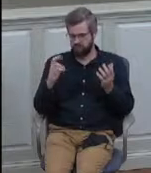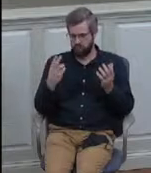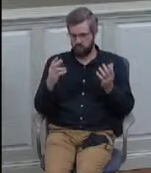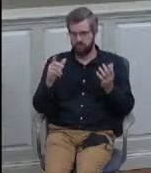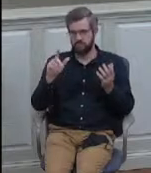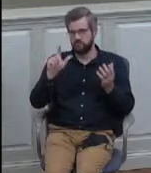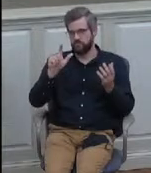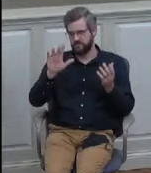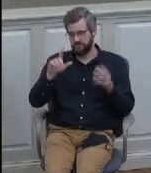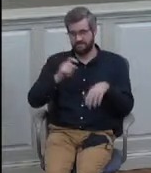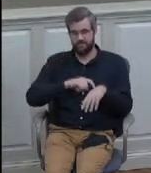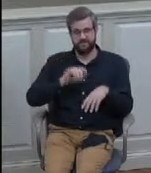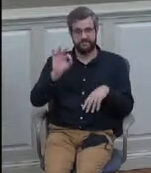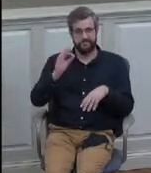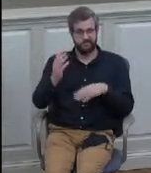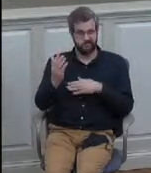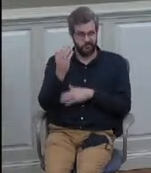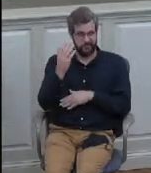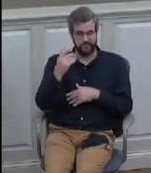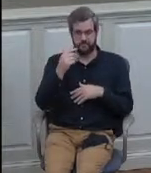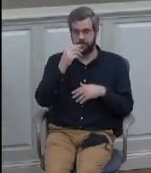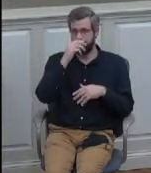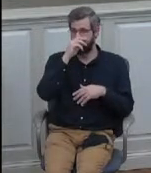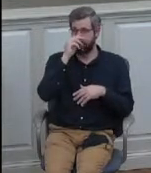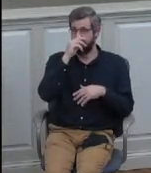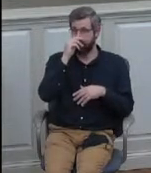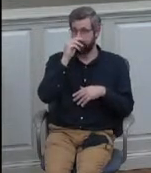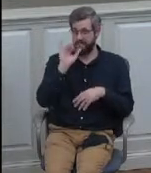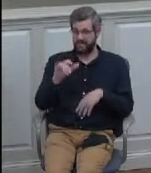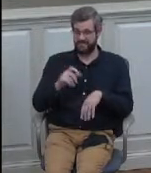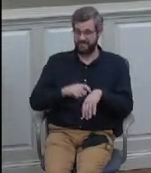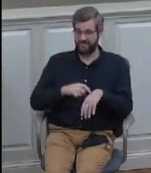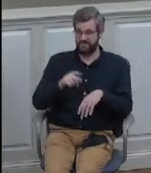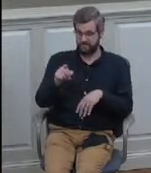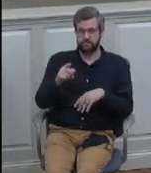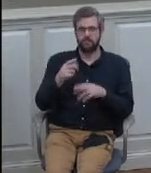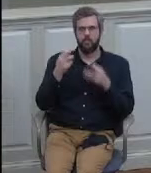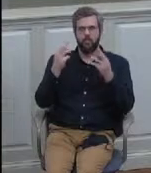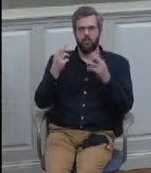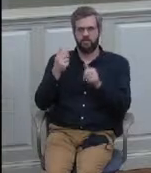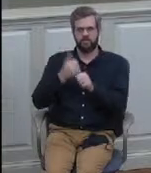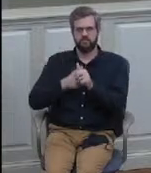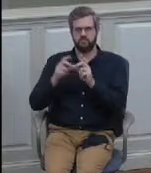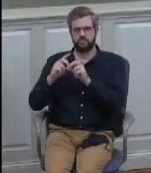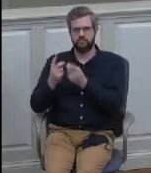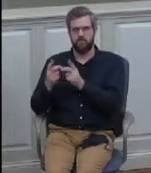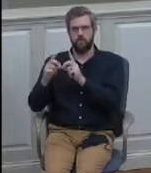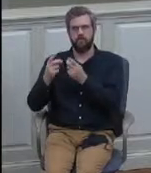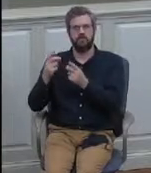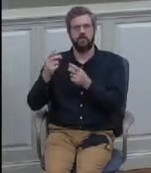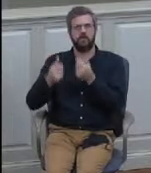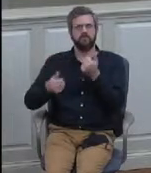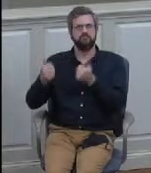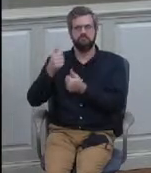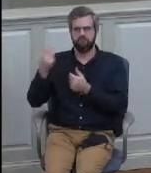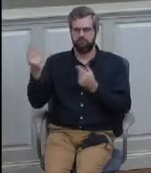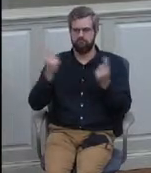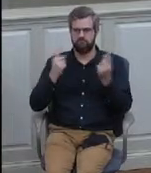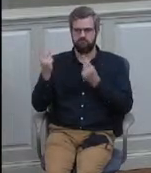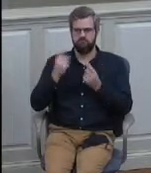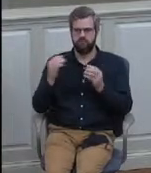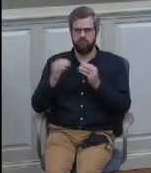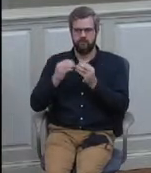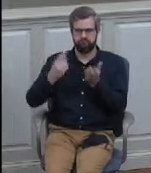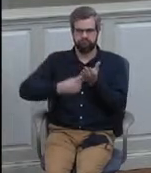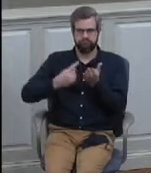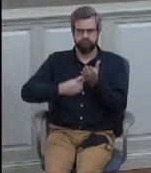meeting at 9 a.m. also, and that will be by then we would hope to have the department heads come in and expand on the conversation we had at